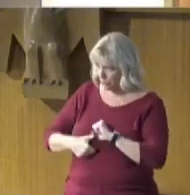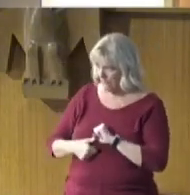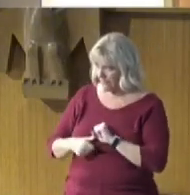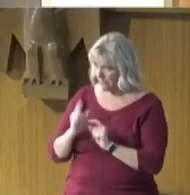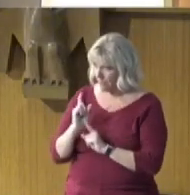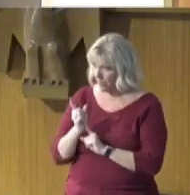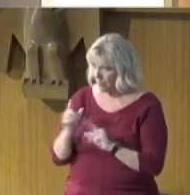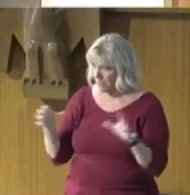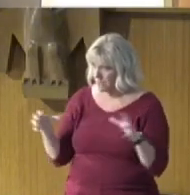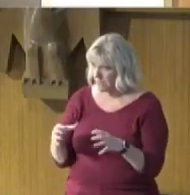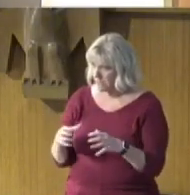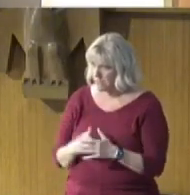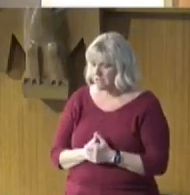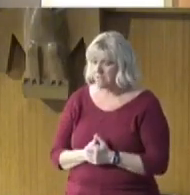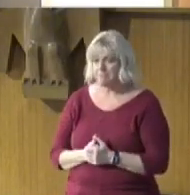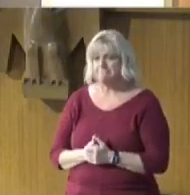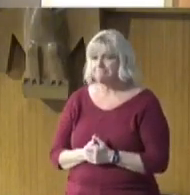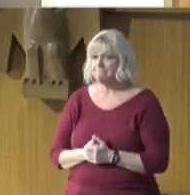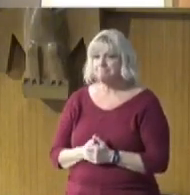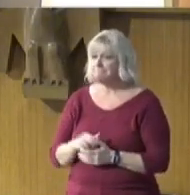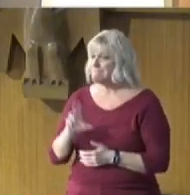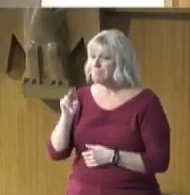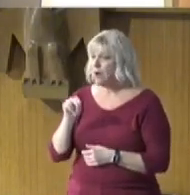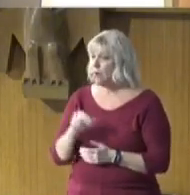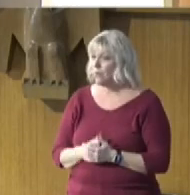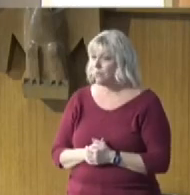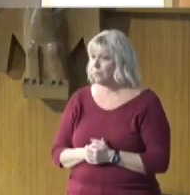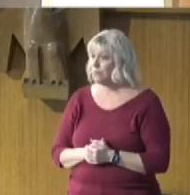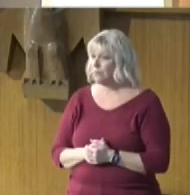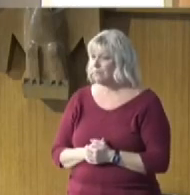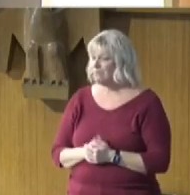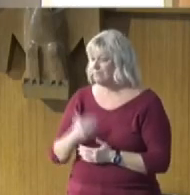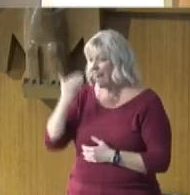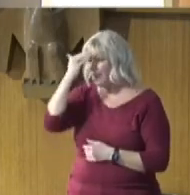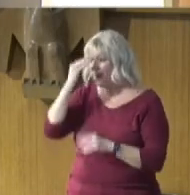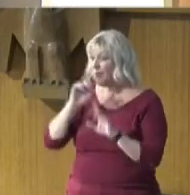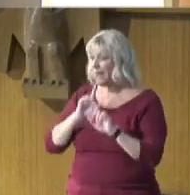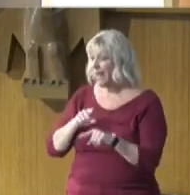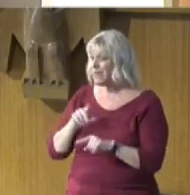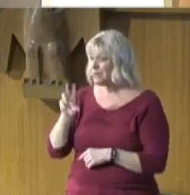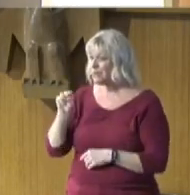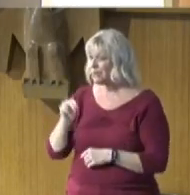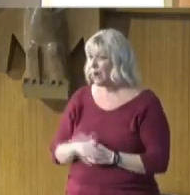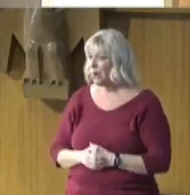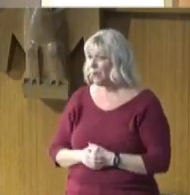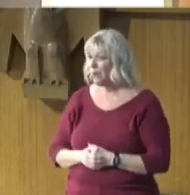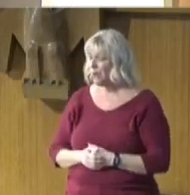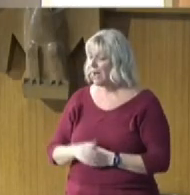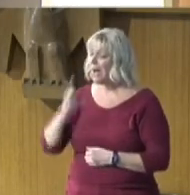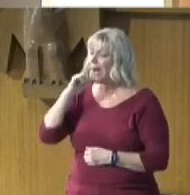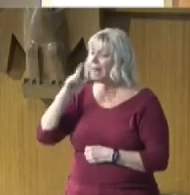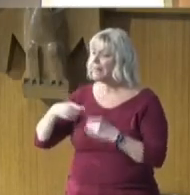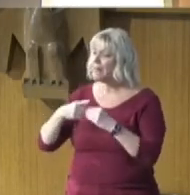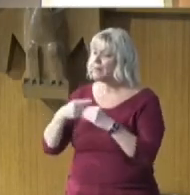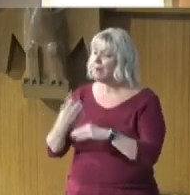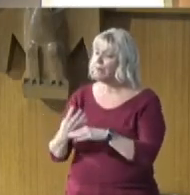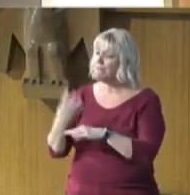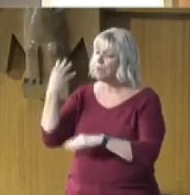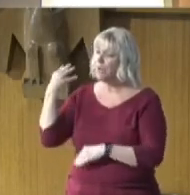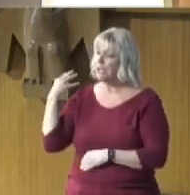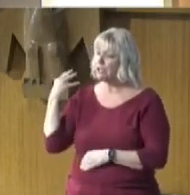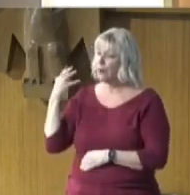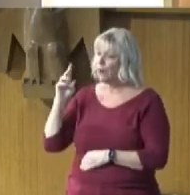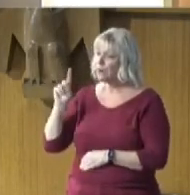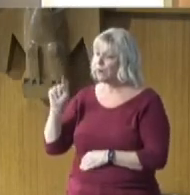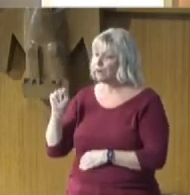The answer is no. And I know it's no, because when I think back to 4 years ago, when Donald Trump